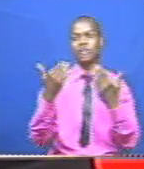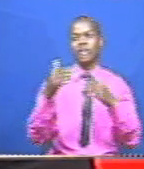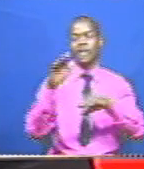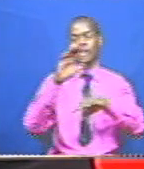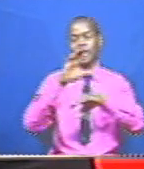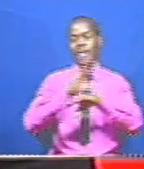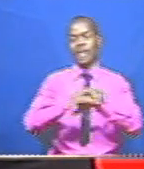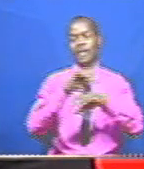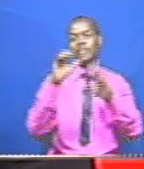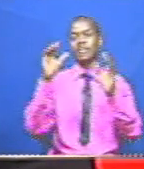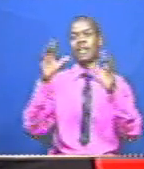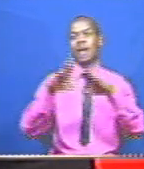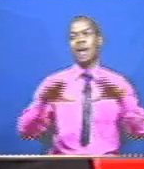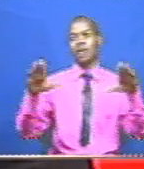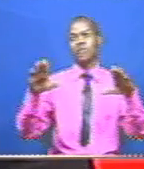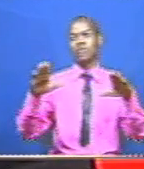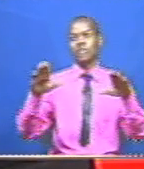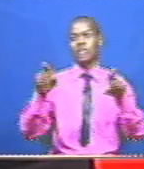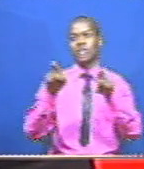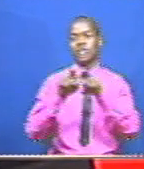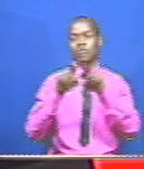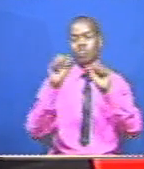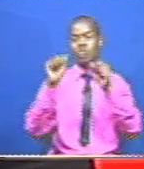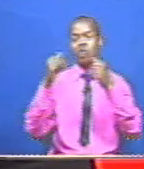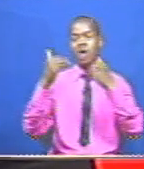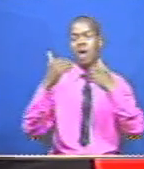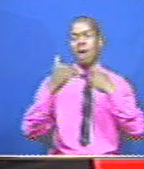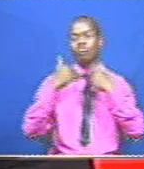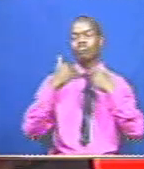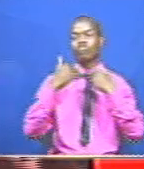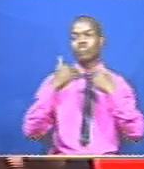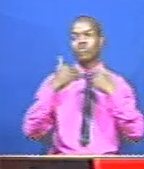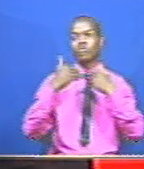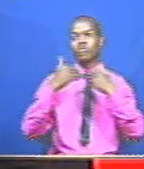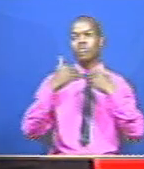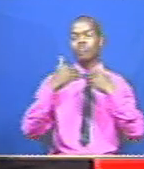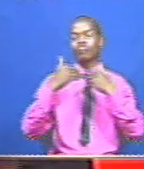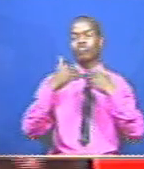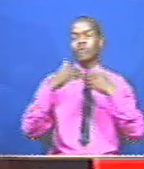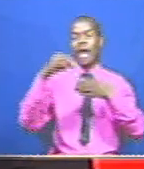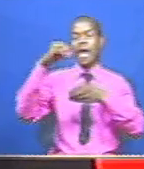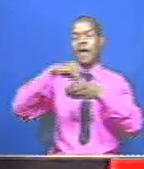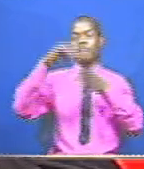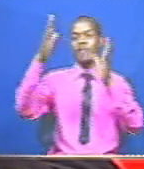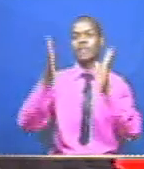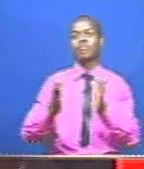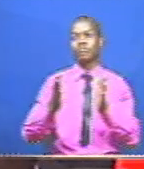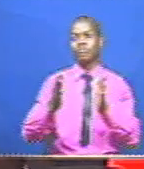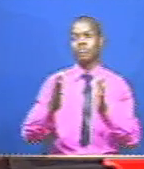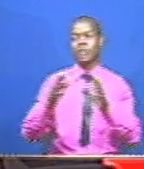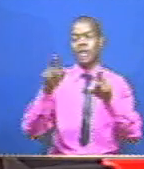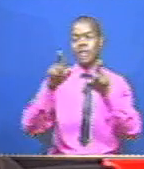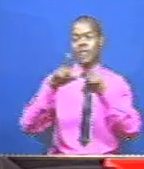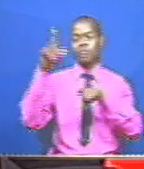land banking and bring in investors. Okay. Secondly, from that, as Jumuiya Counties of Pwani, just like the